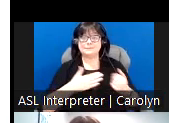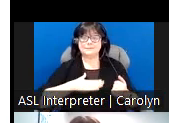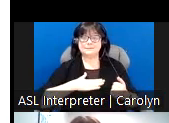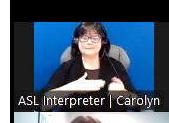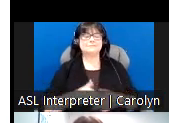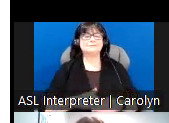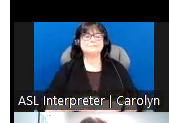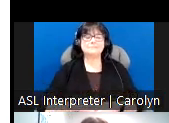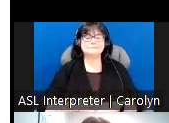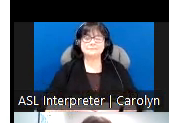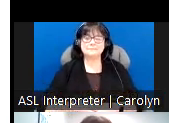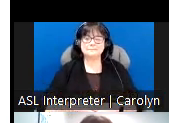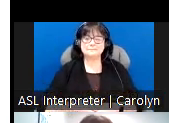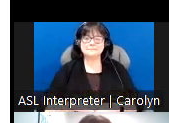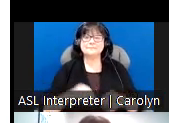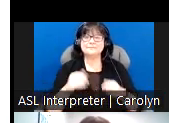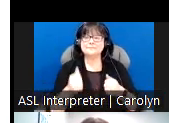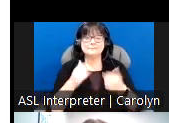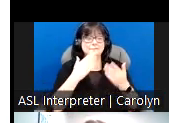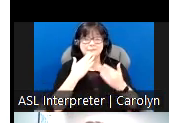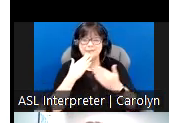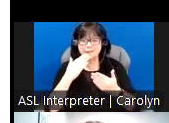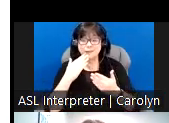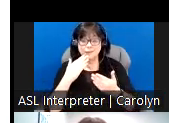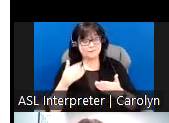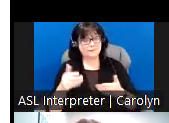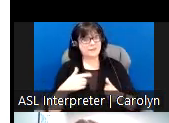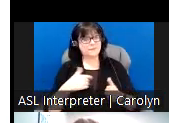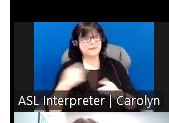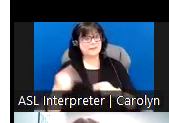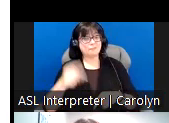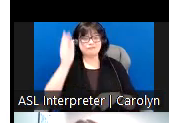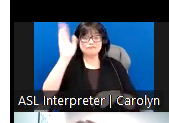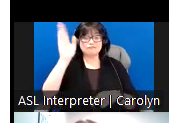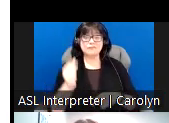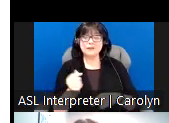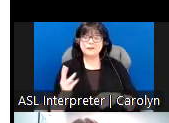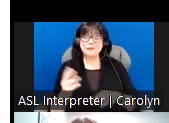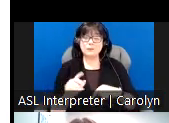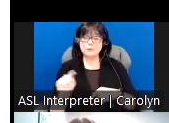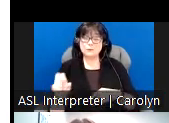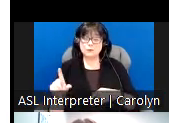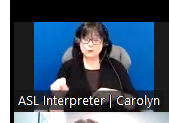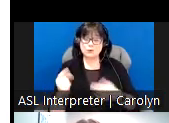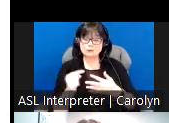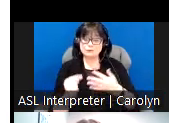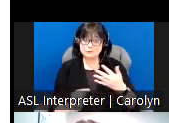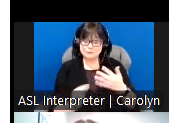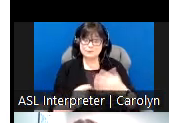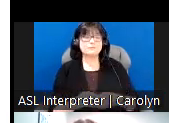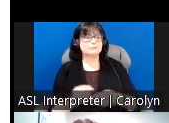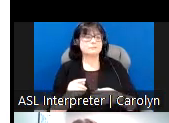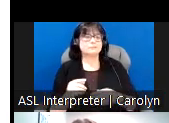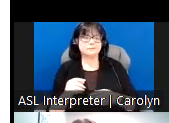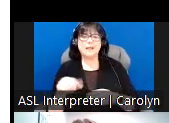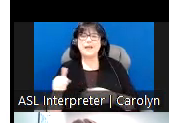introduced. Thank you very much for allowing me to present about a few tools. As people said prior, it's important that we use a variety